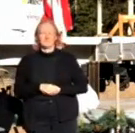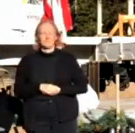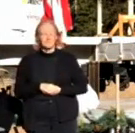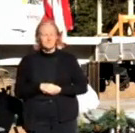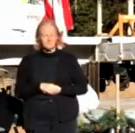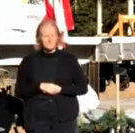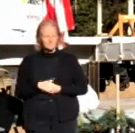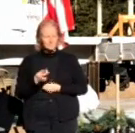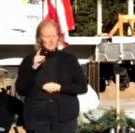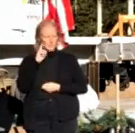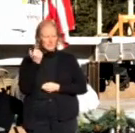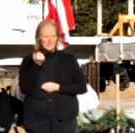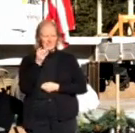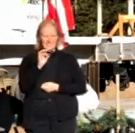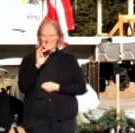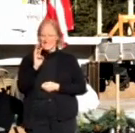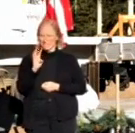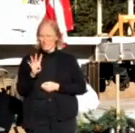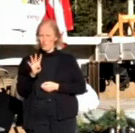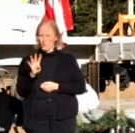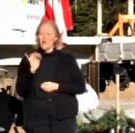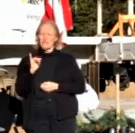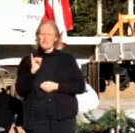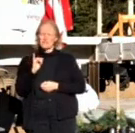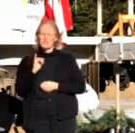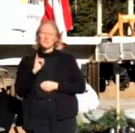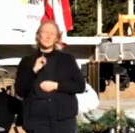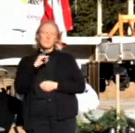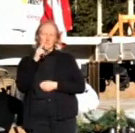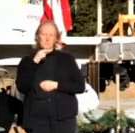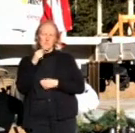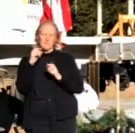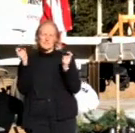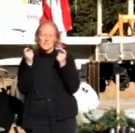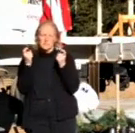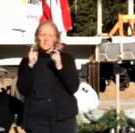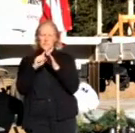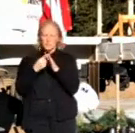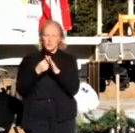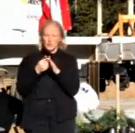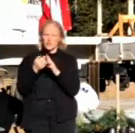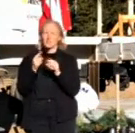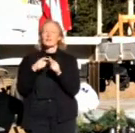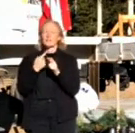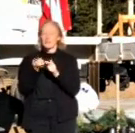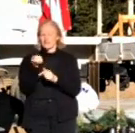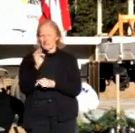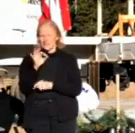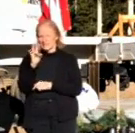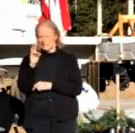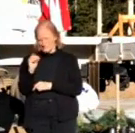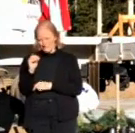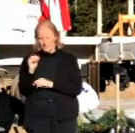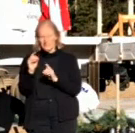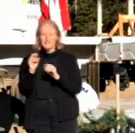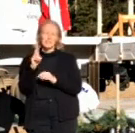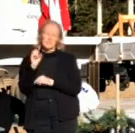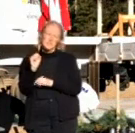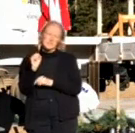As we heard in 1964, that's when the public ceremonies began, and then in 1970, the Forest Service and Department